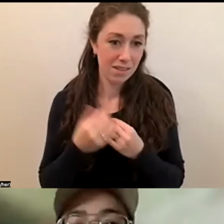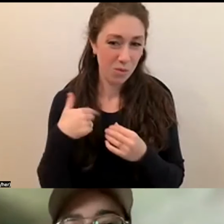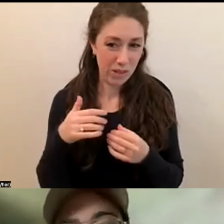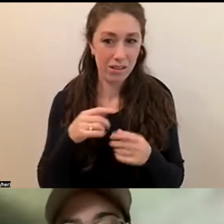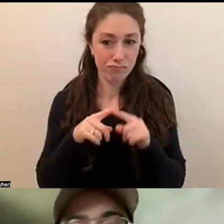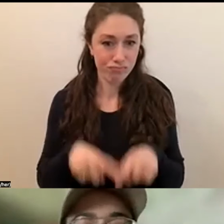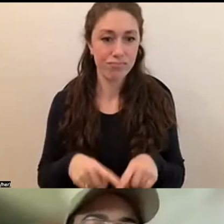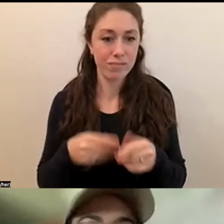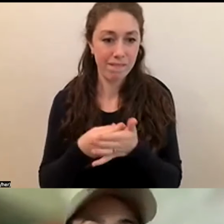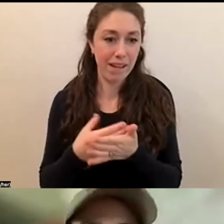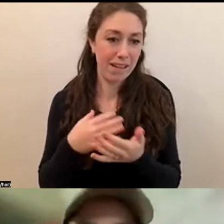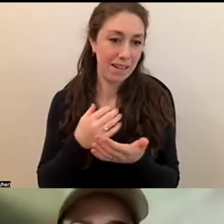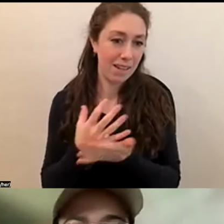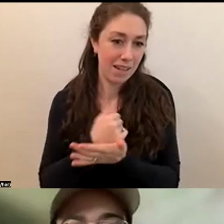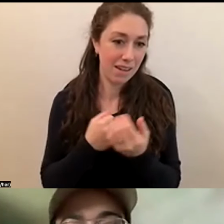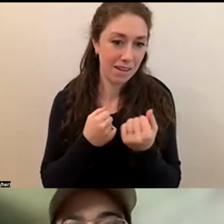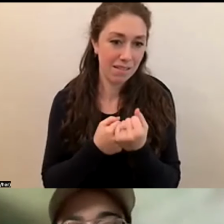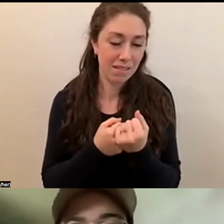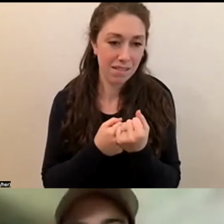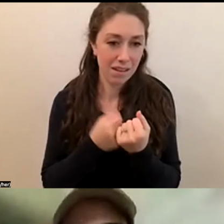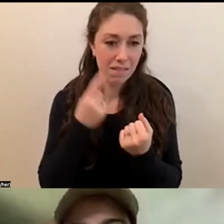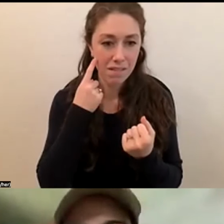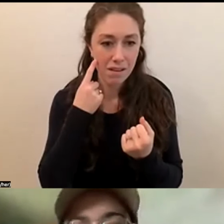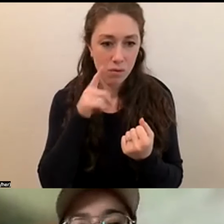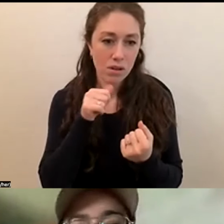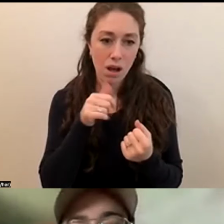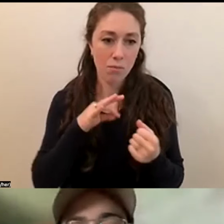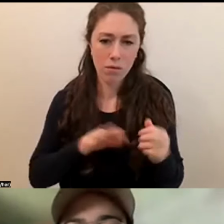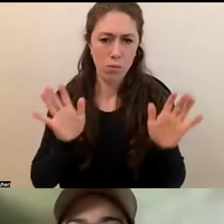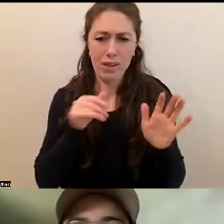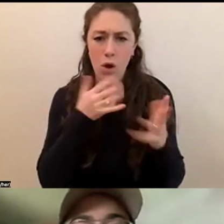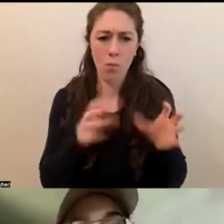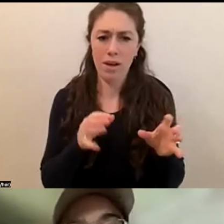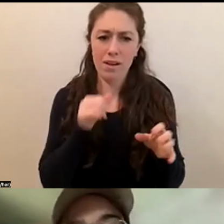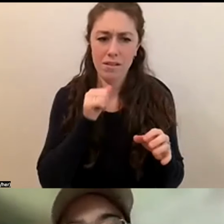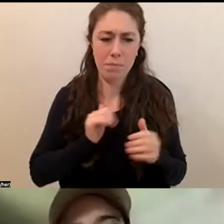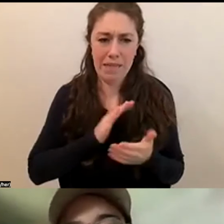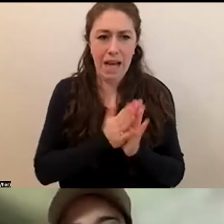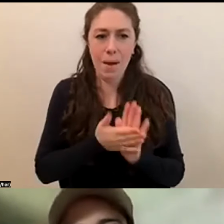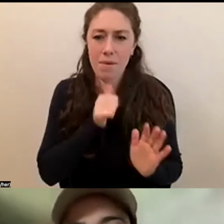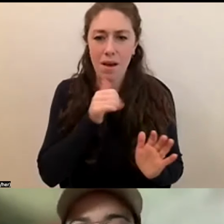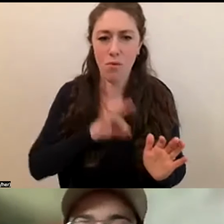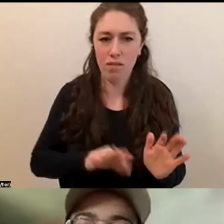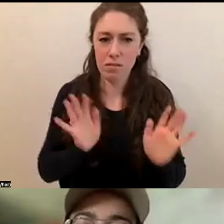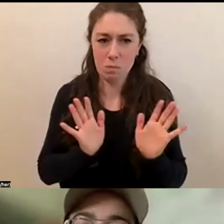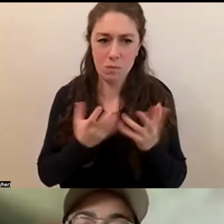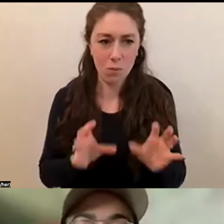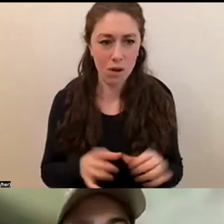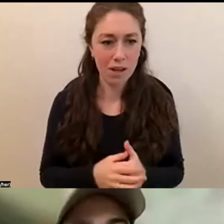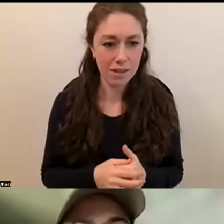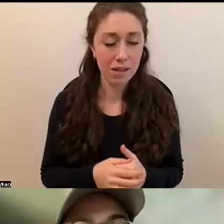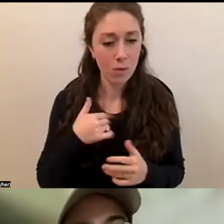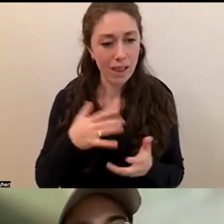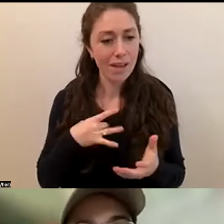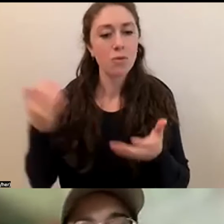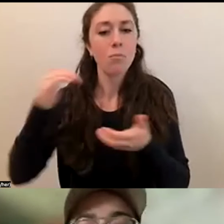for a lot of nonprofits. We don't intend on becoming a nonprofit. We're very adamant about that. So we like to partner with